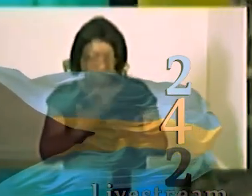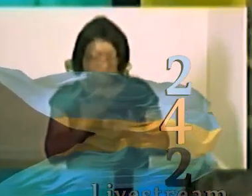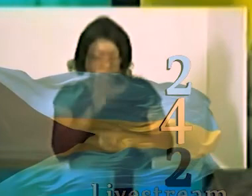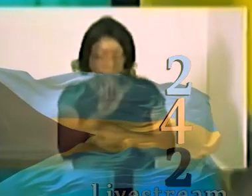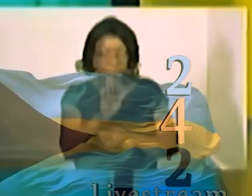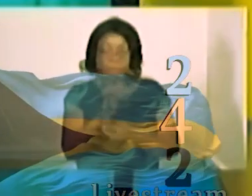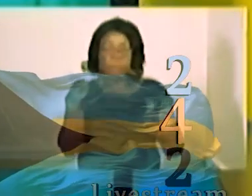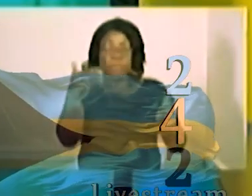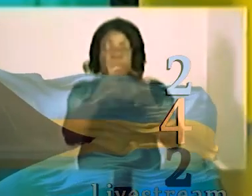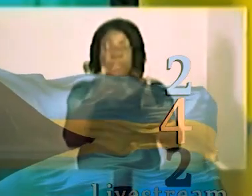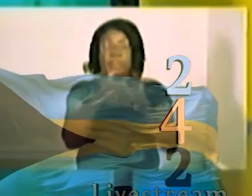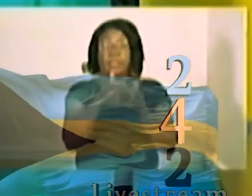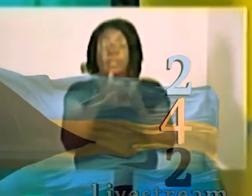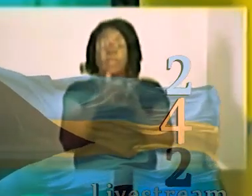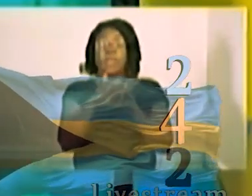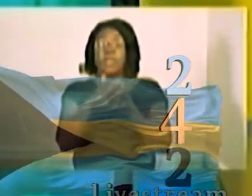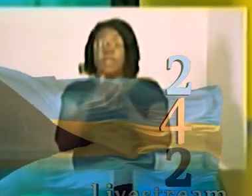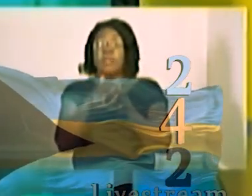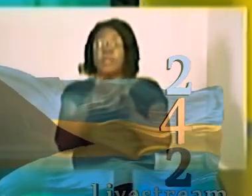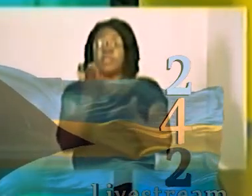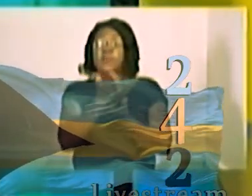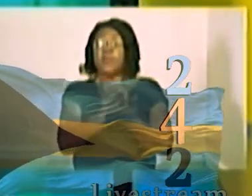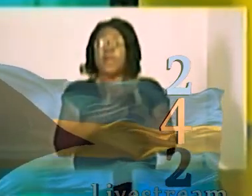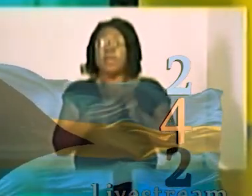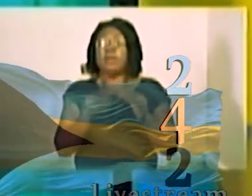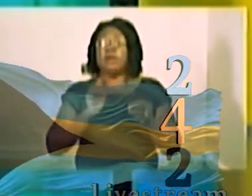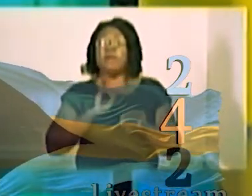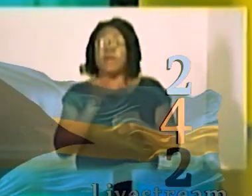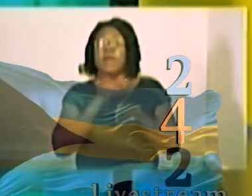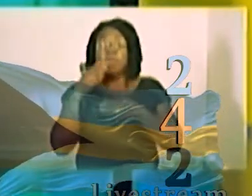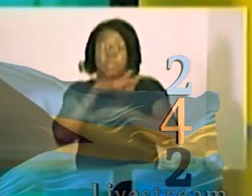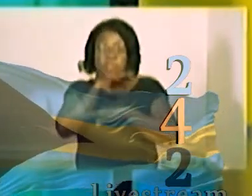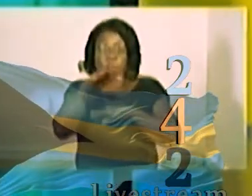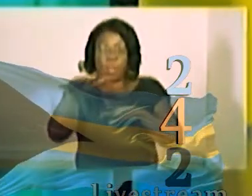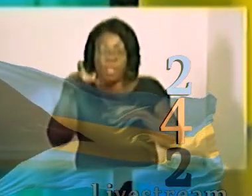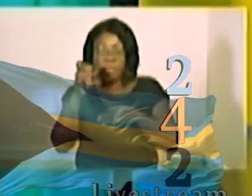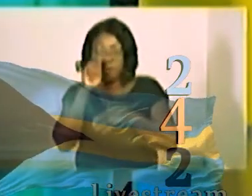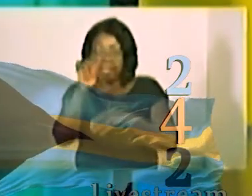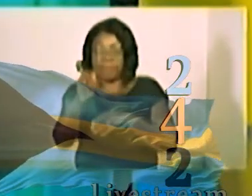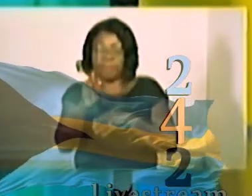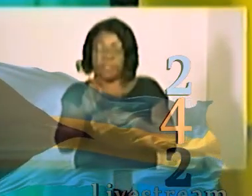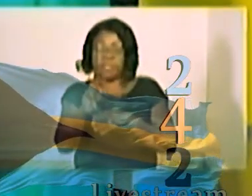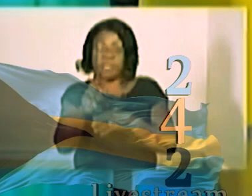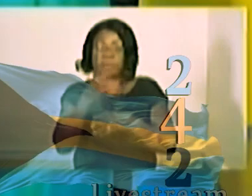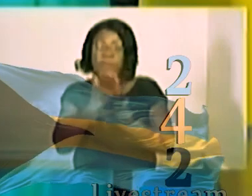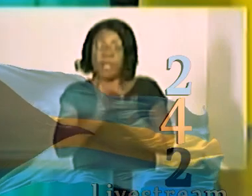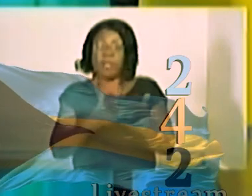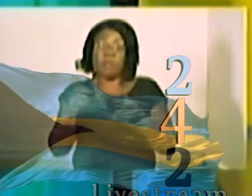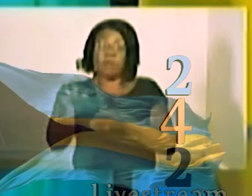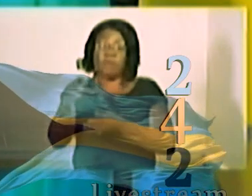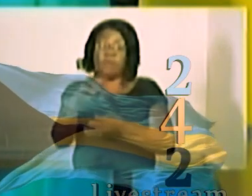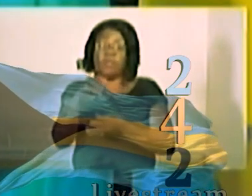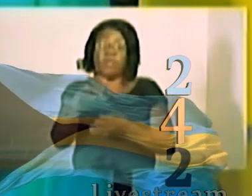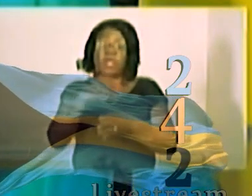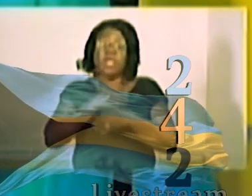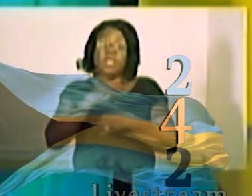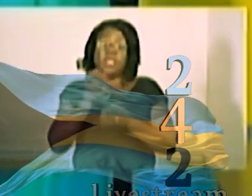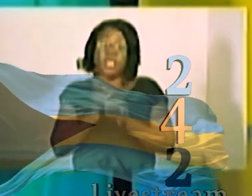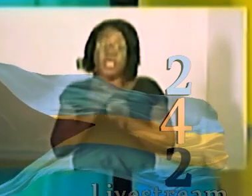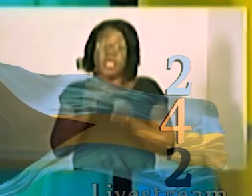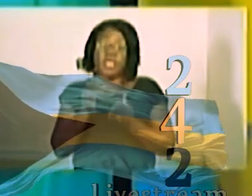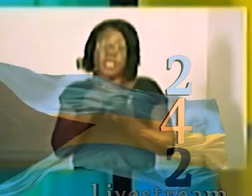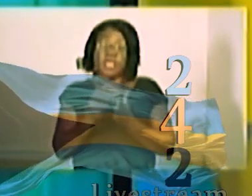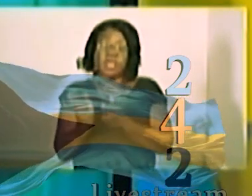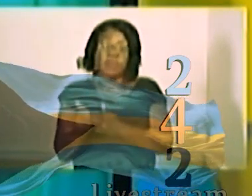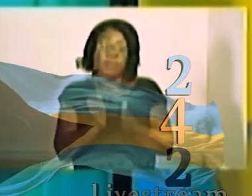Good afternoon again. And yes, as a part of our surveillance efforts and a part of the change in protocol, we are ensuring that all family